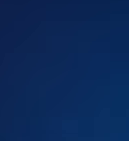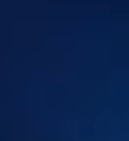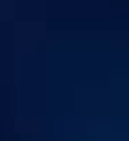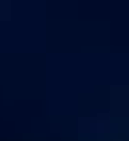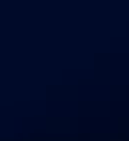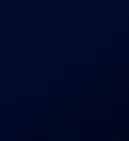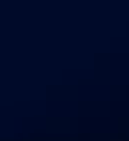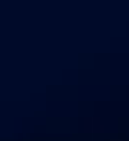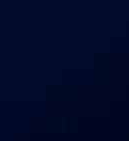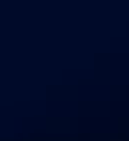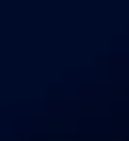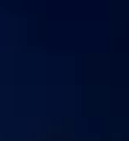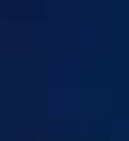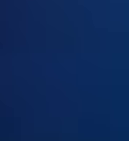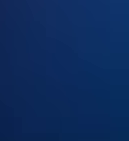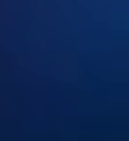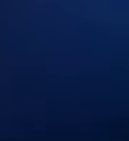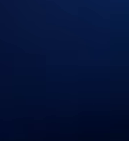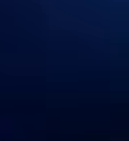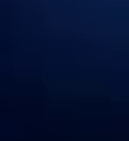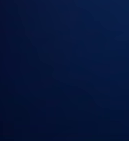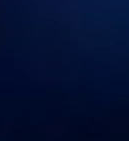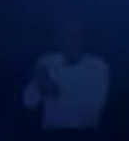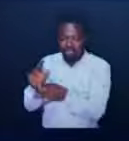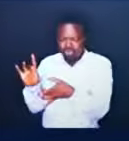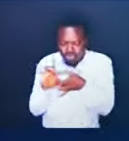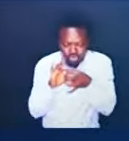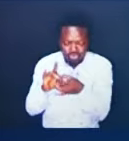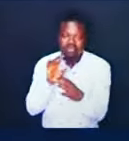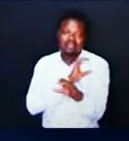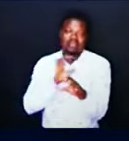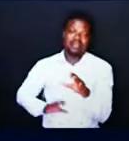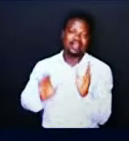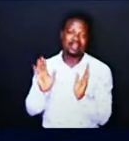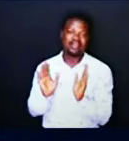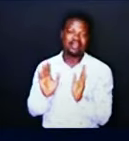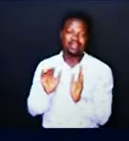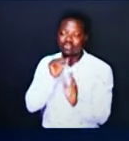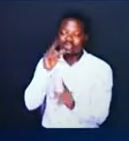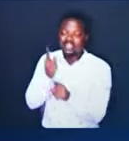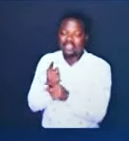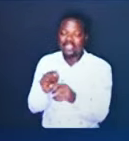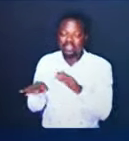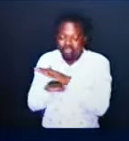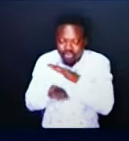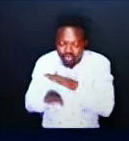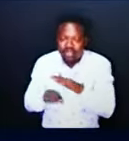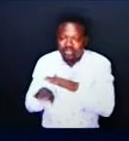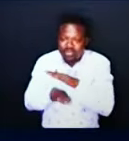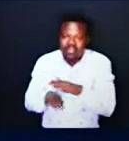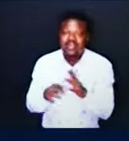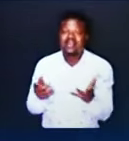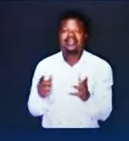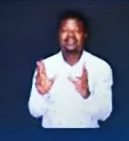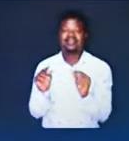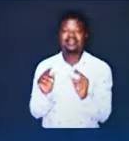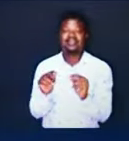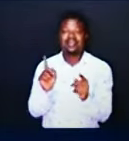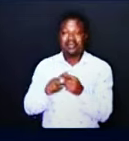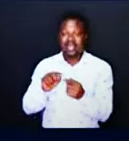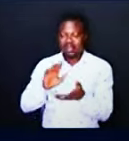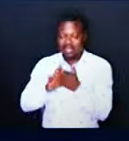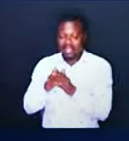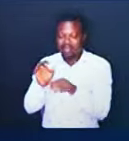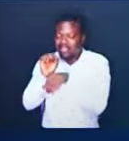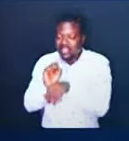kra se amama amufo ene Kristo e bom edi ade e won anka esese wo ye ahinie no e ma na